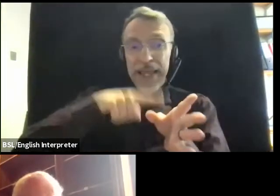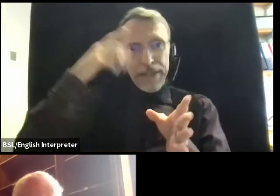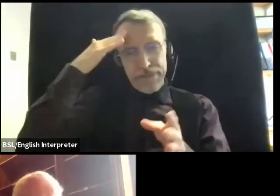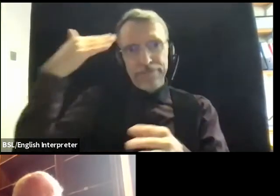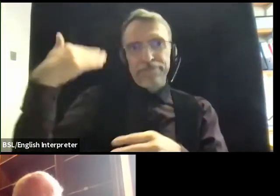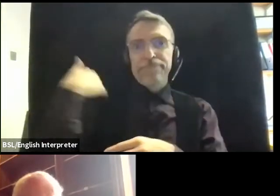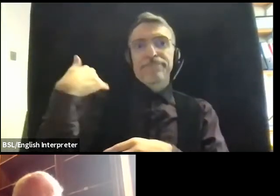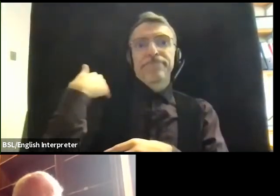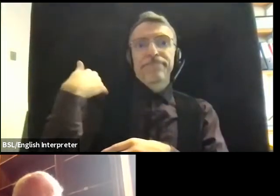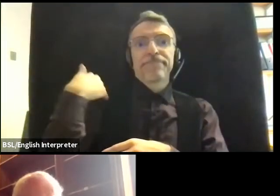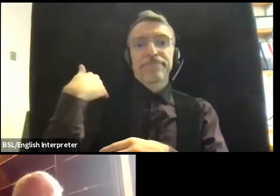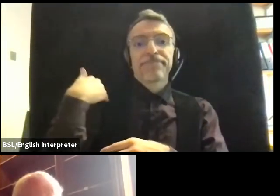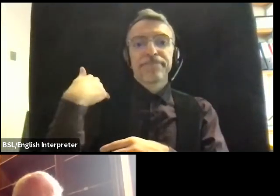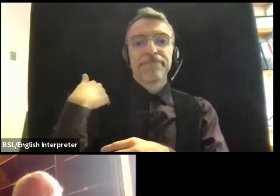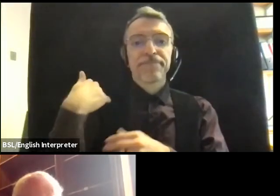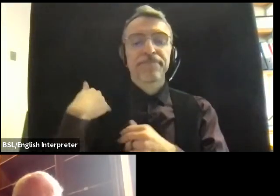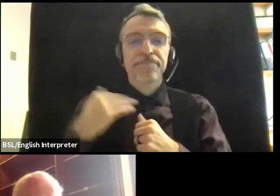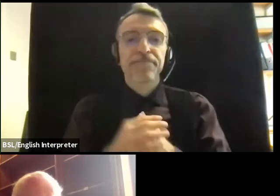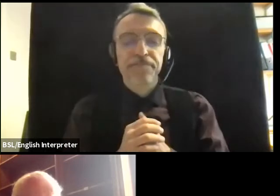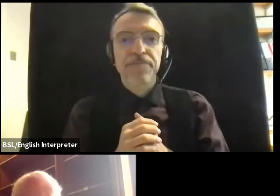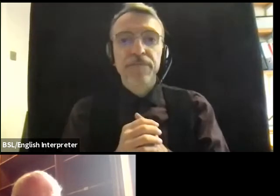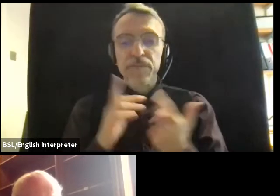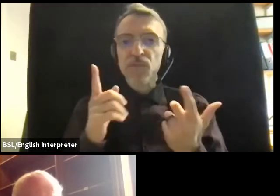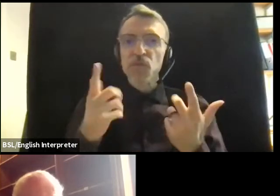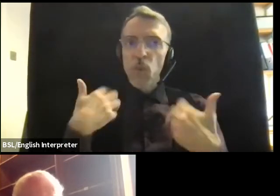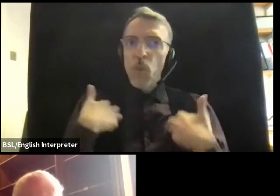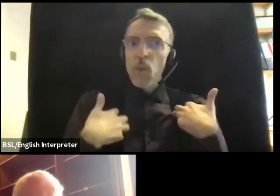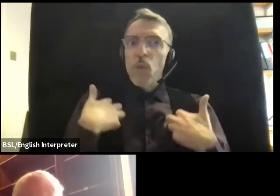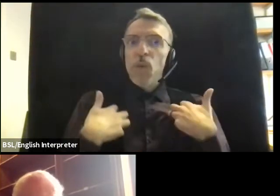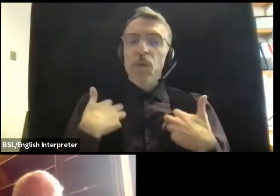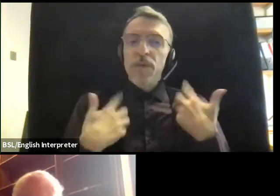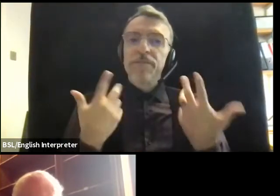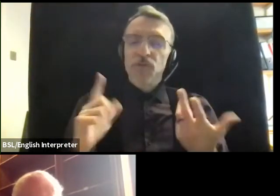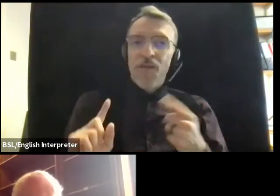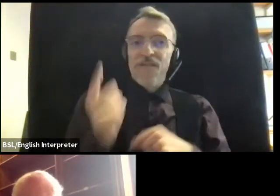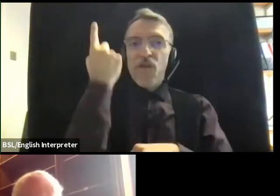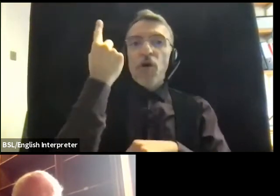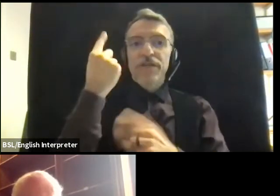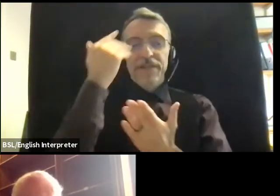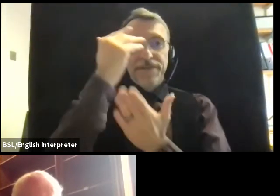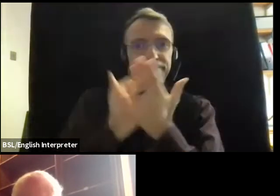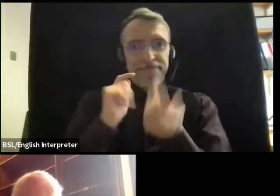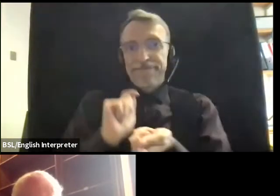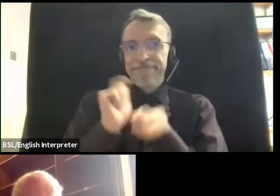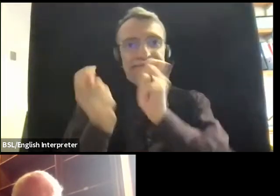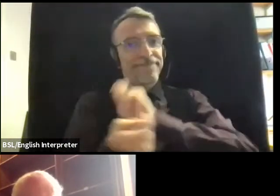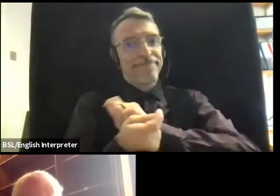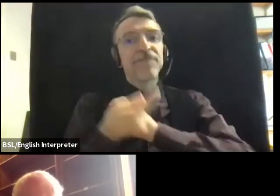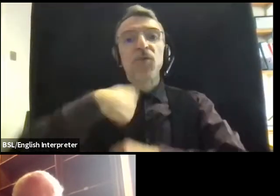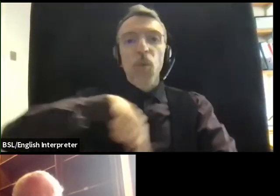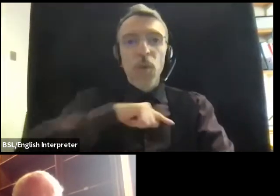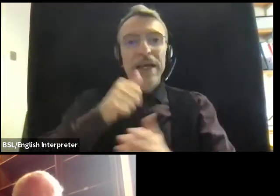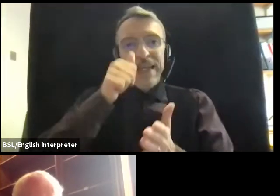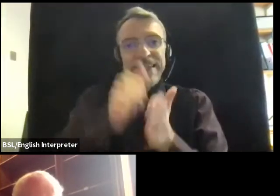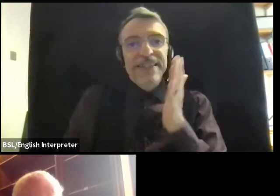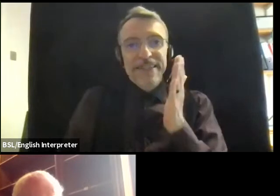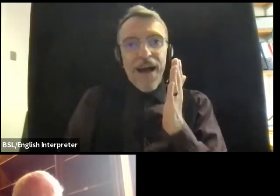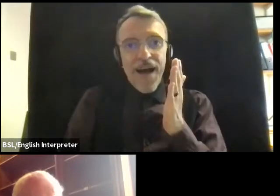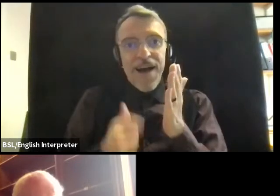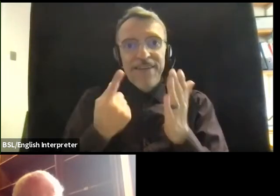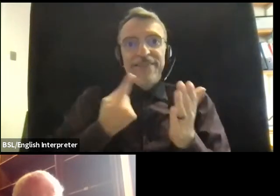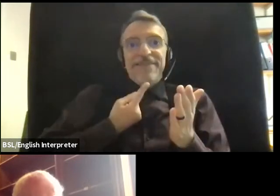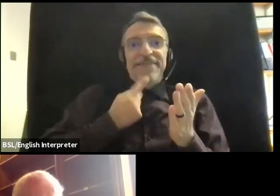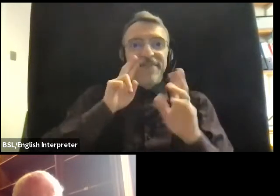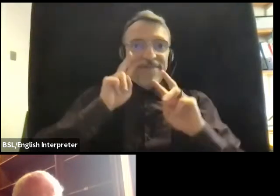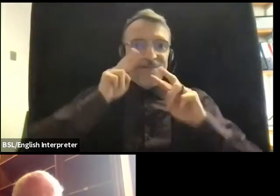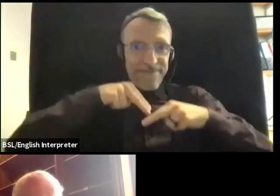this to our attention. And I think this is the very first policy brief. that we need to start looking